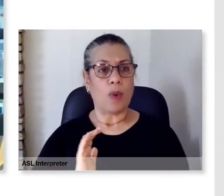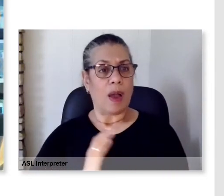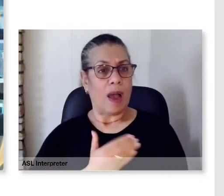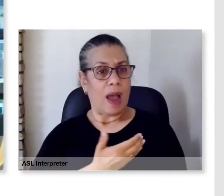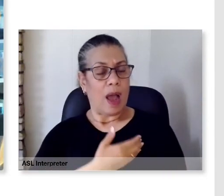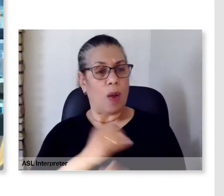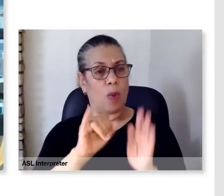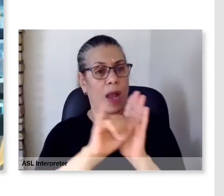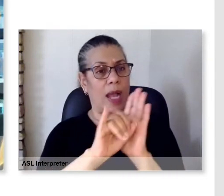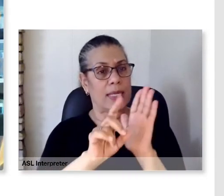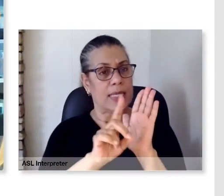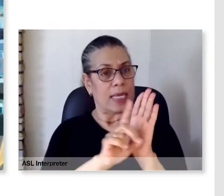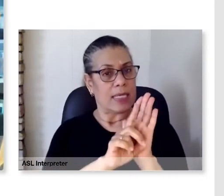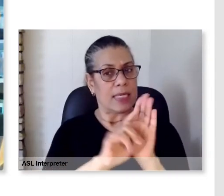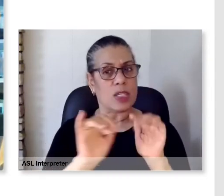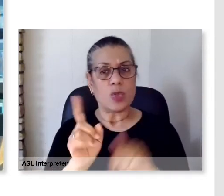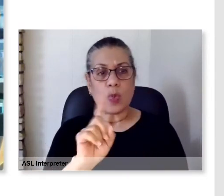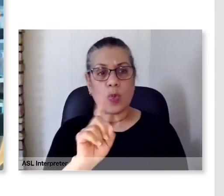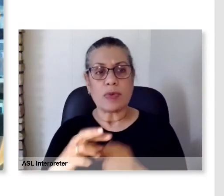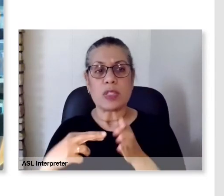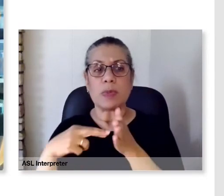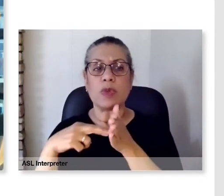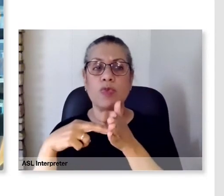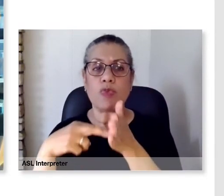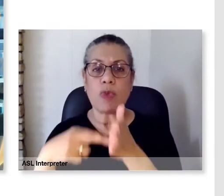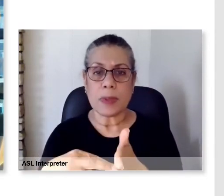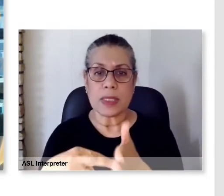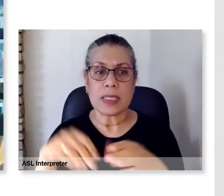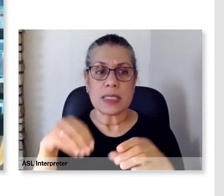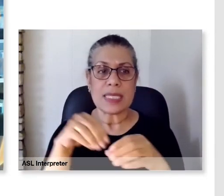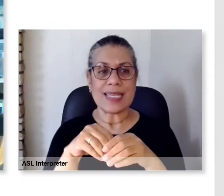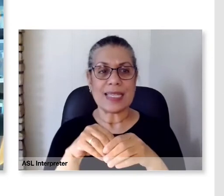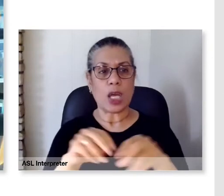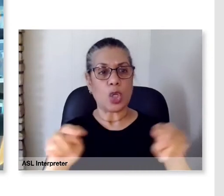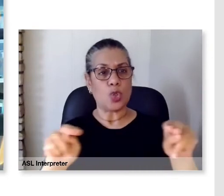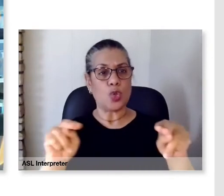being represented in virtual environments.